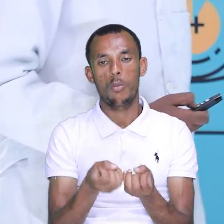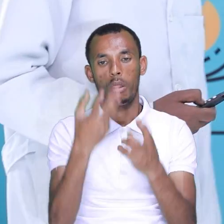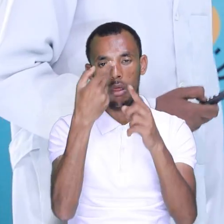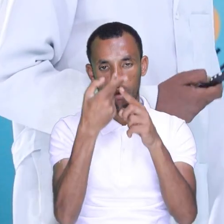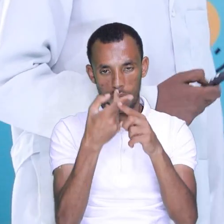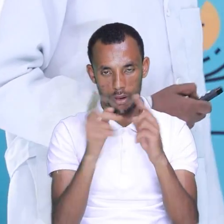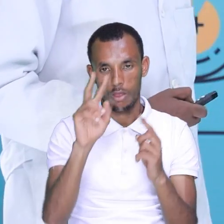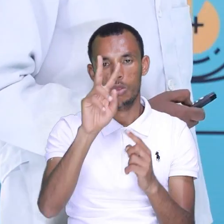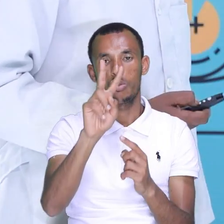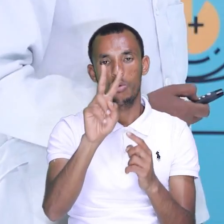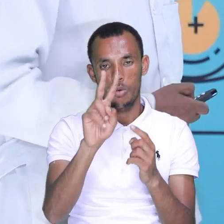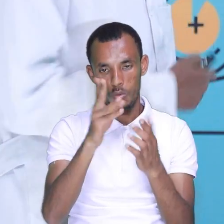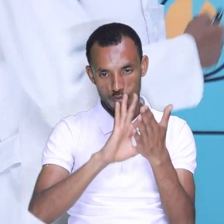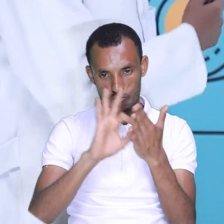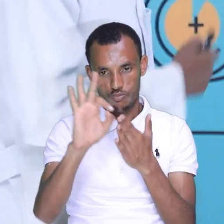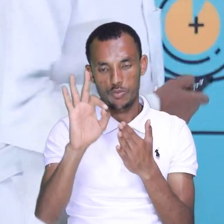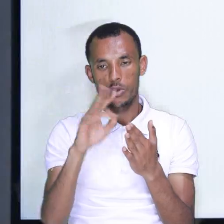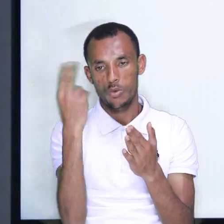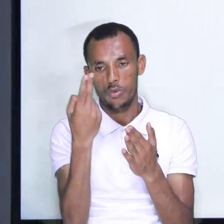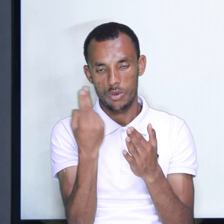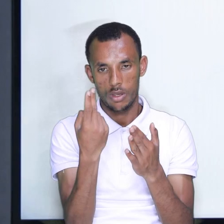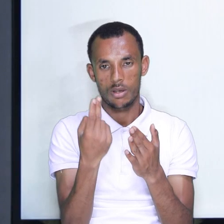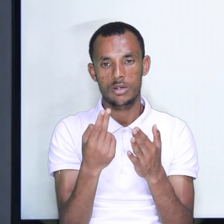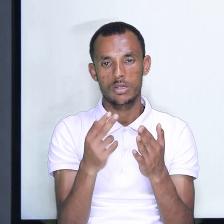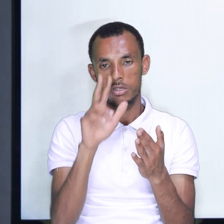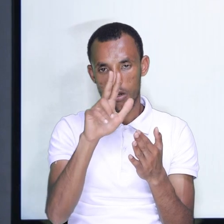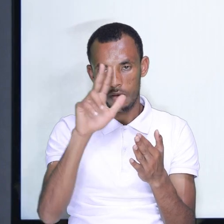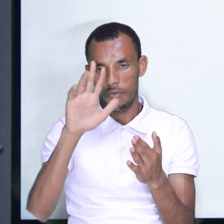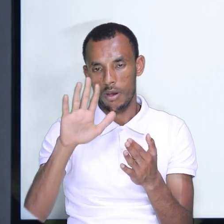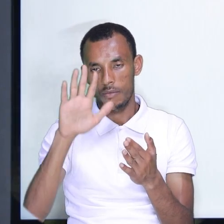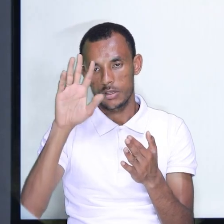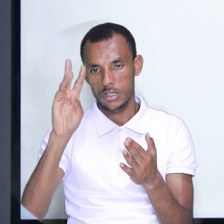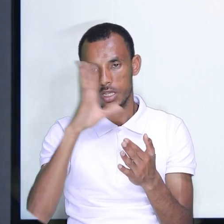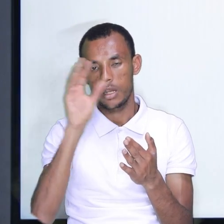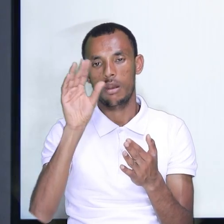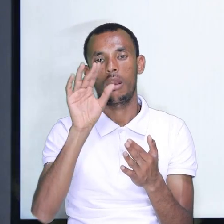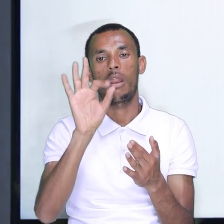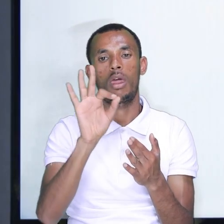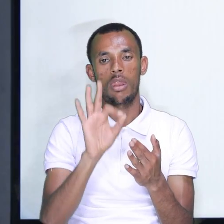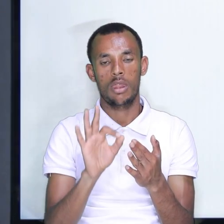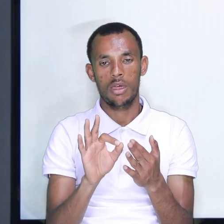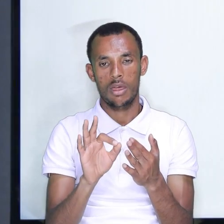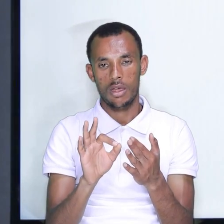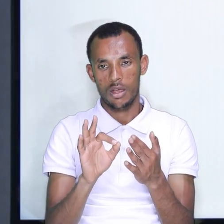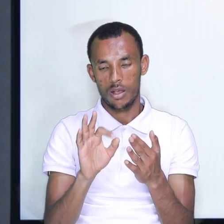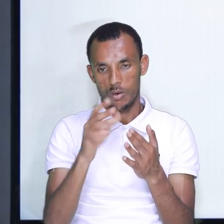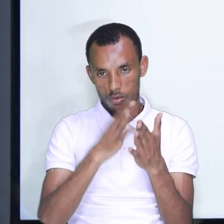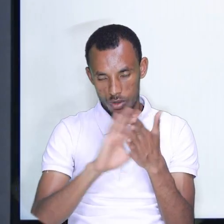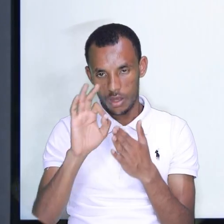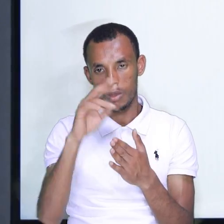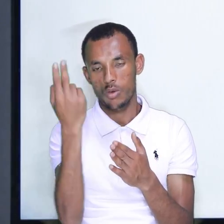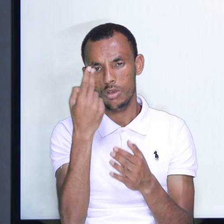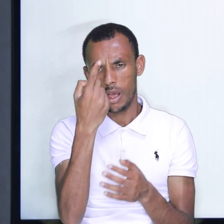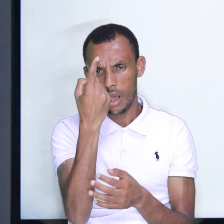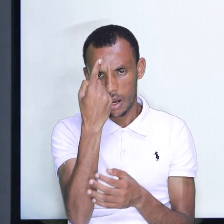different 2-digit numbers can be formed using the digits 3, 5, 6, and 9 if a digit is used